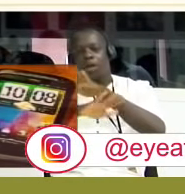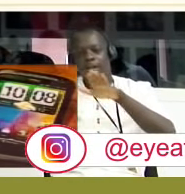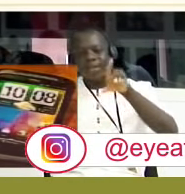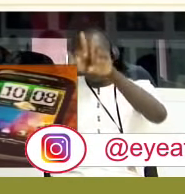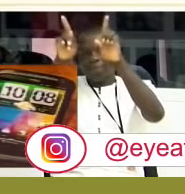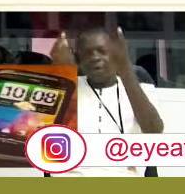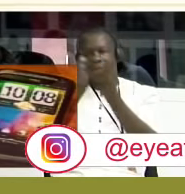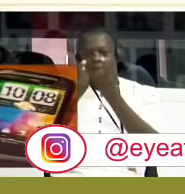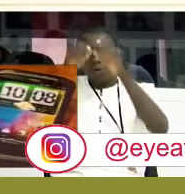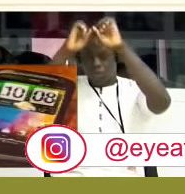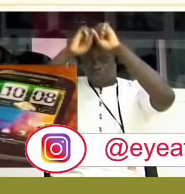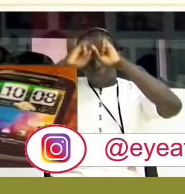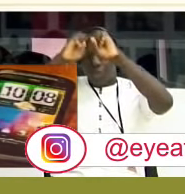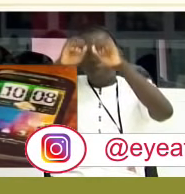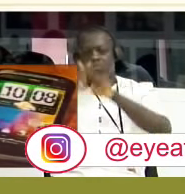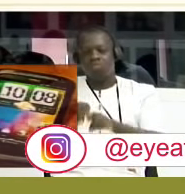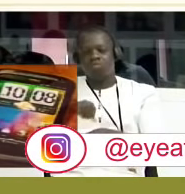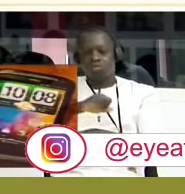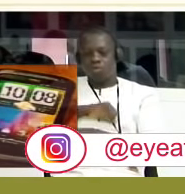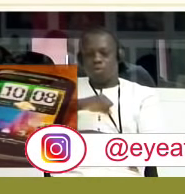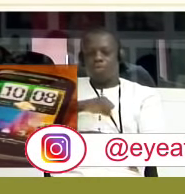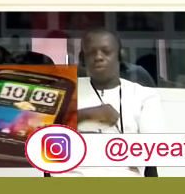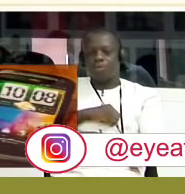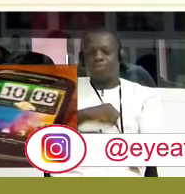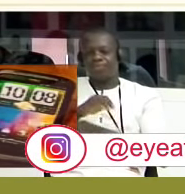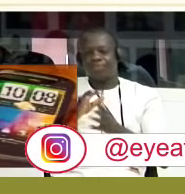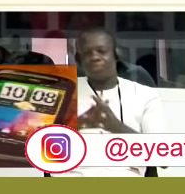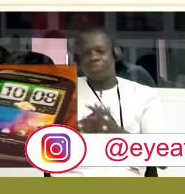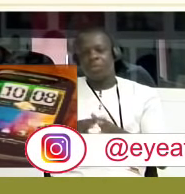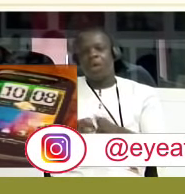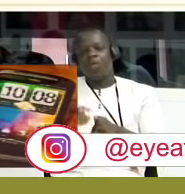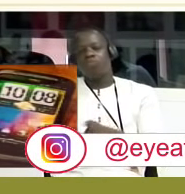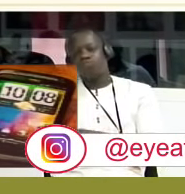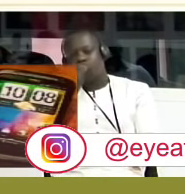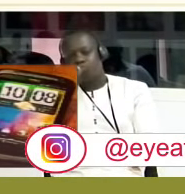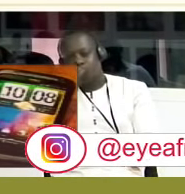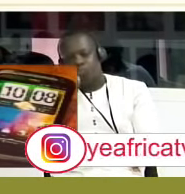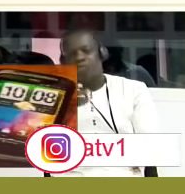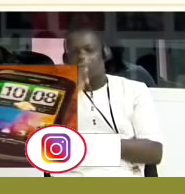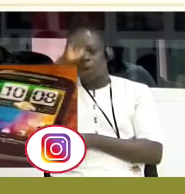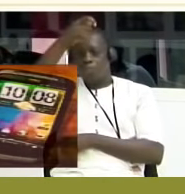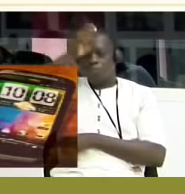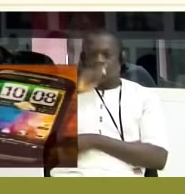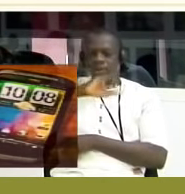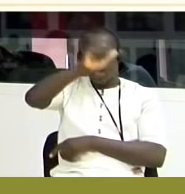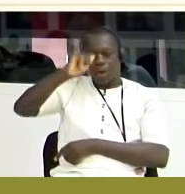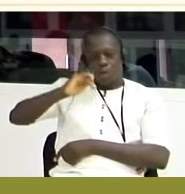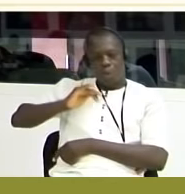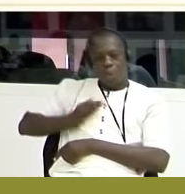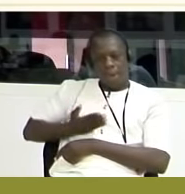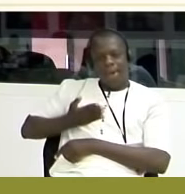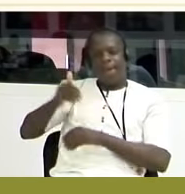for their canteen, the feeding of the men and women in uniform.